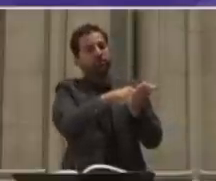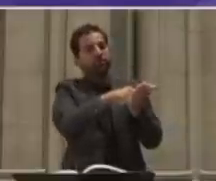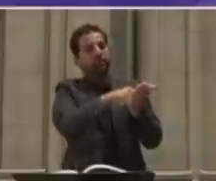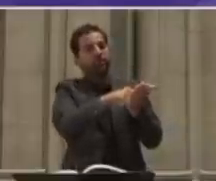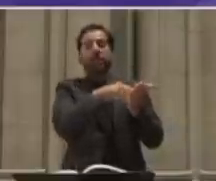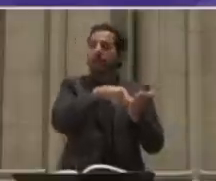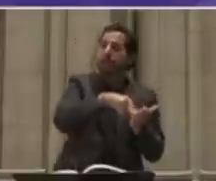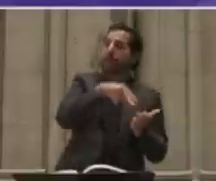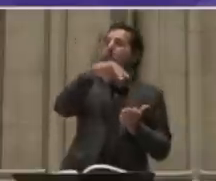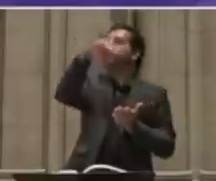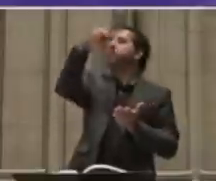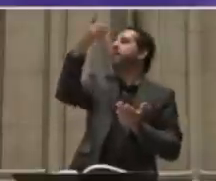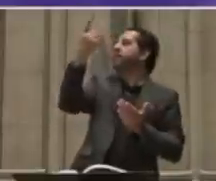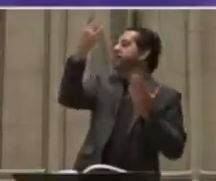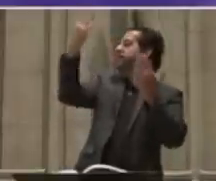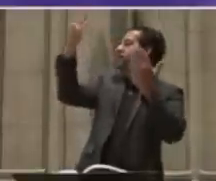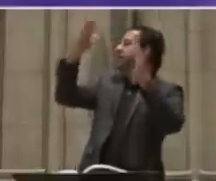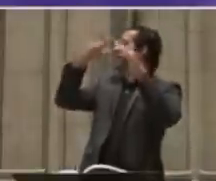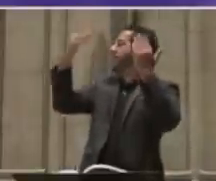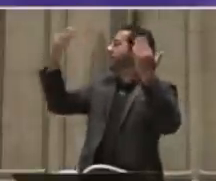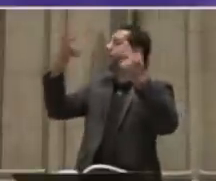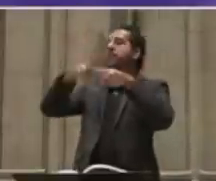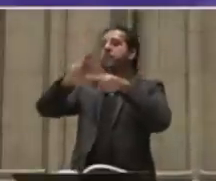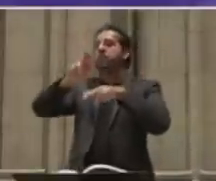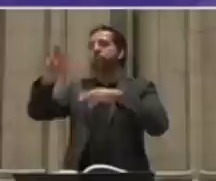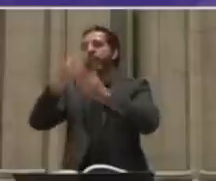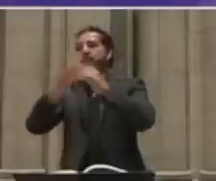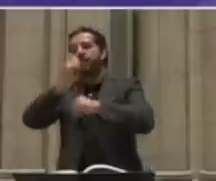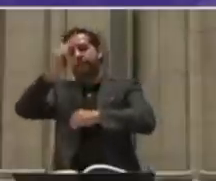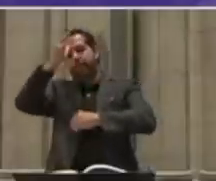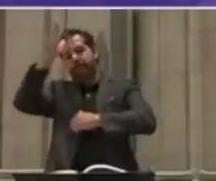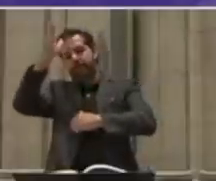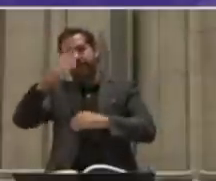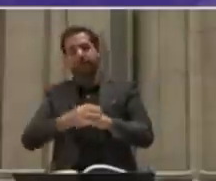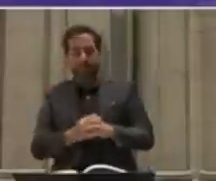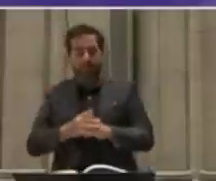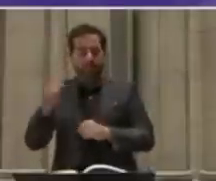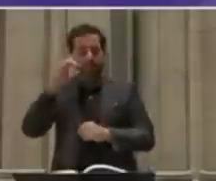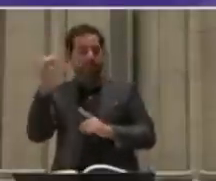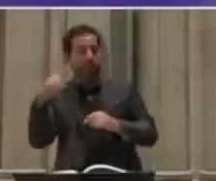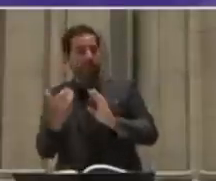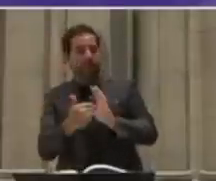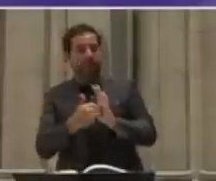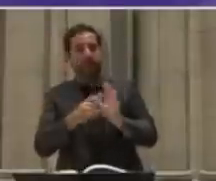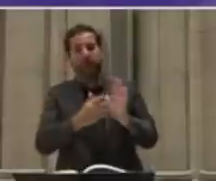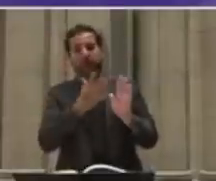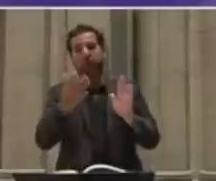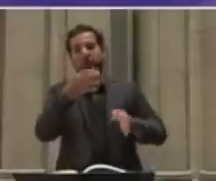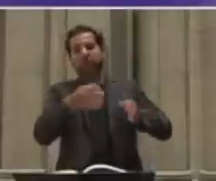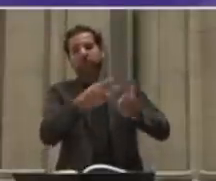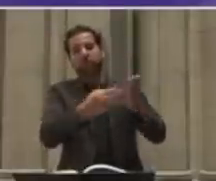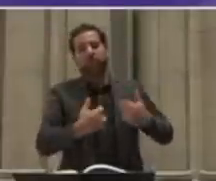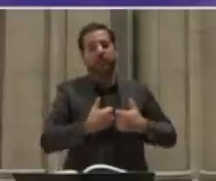He ascended into heaven and is seated at the right hand of the Father. He will come again in glory to judge